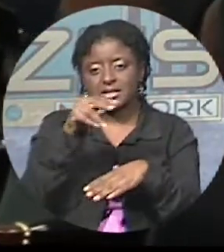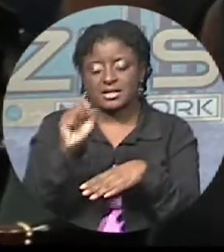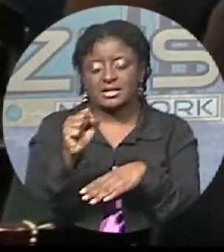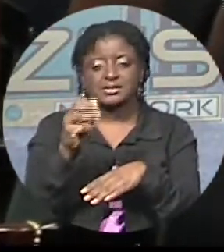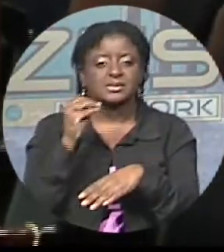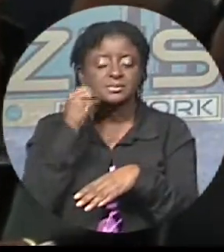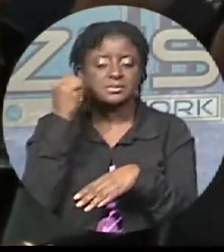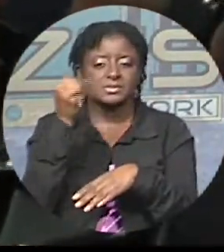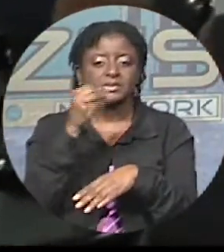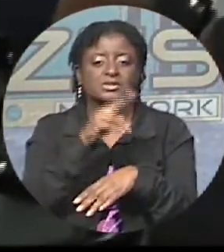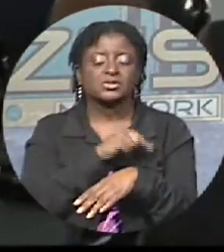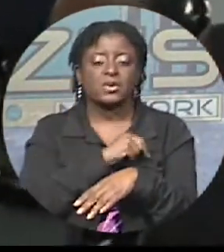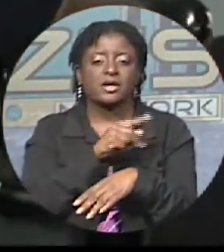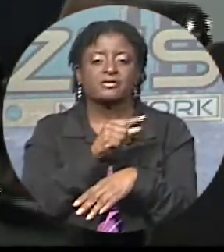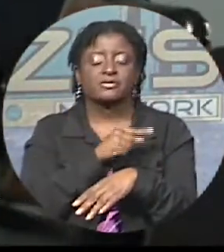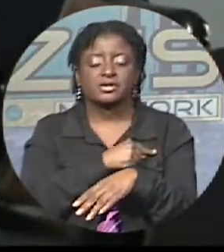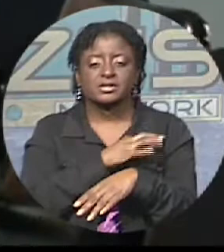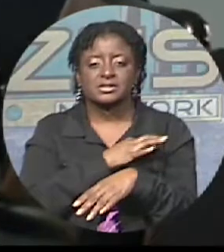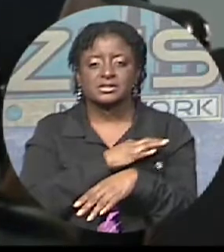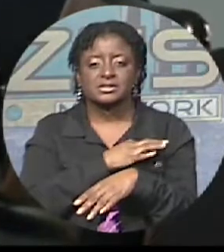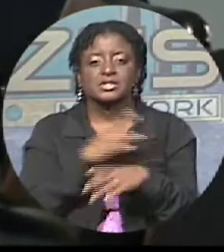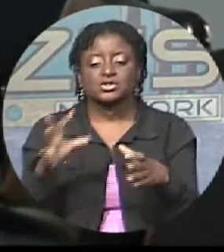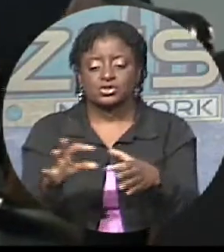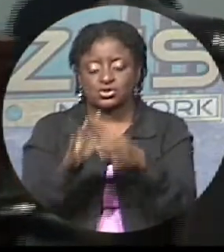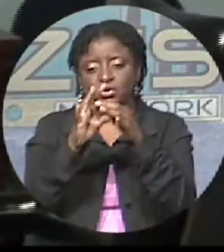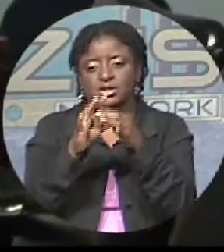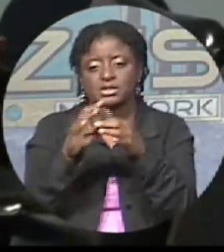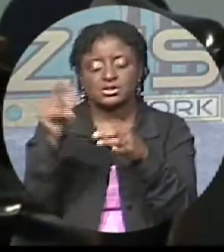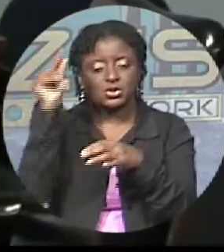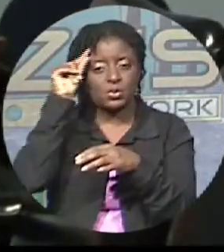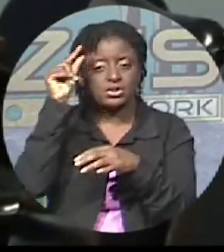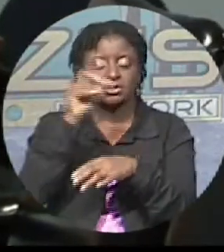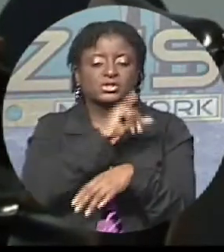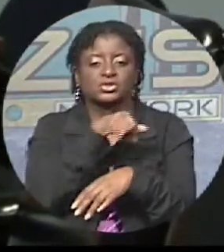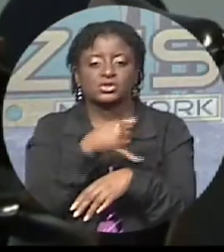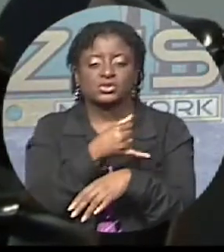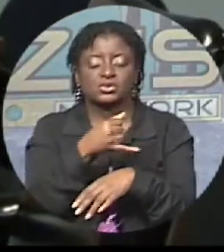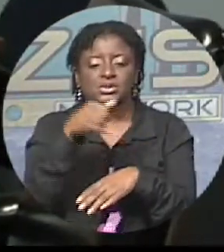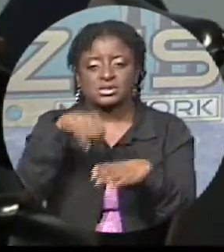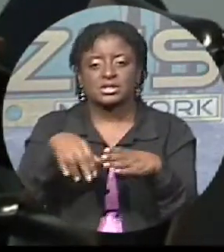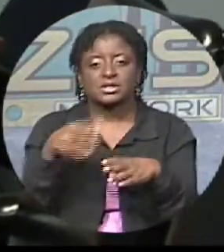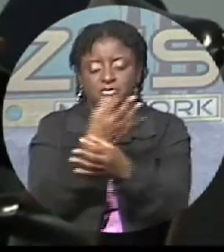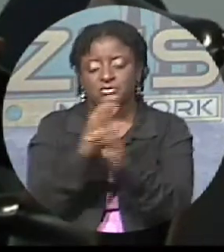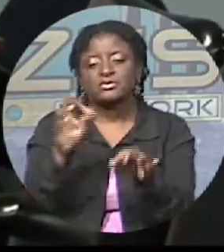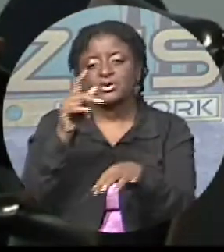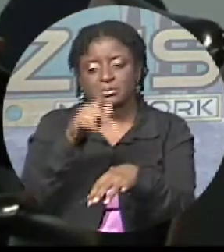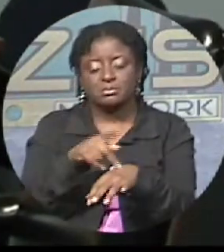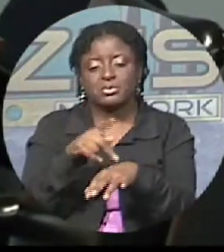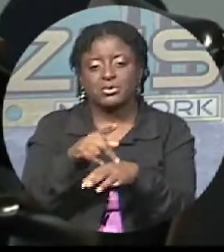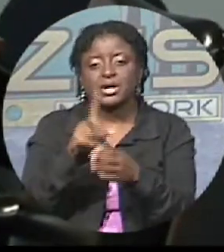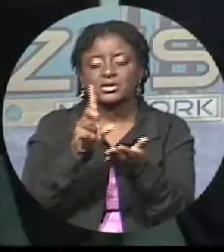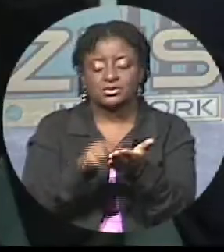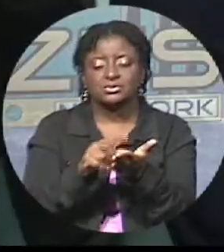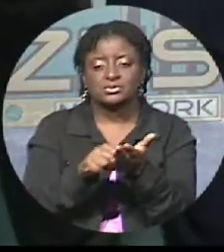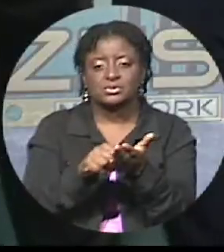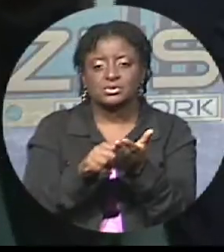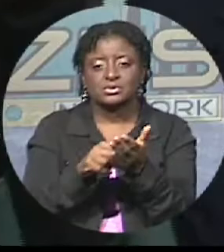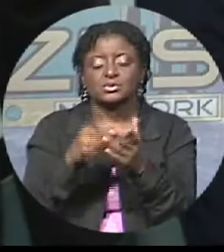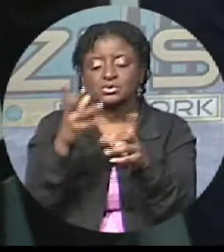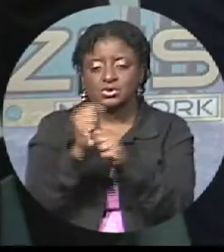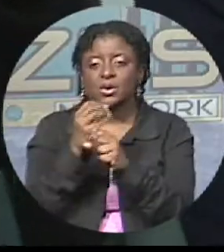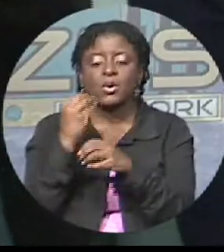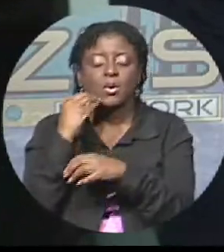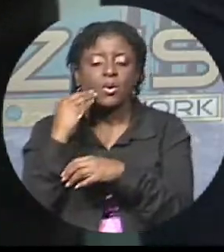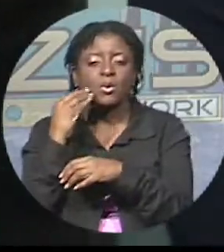Ferguson joins our Quincy Jones over at the Northern Service, who also took home the prestigious award. On hand to salute Janae and Quincy were senior